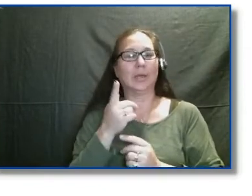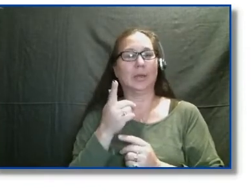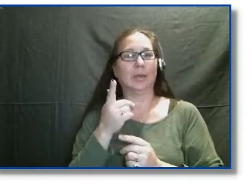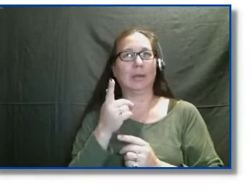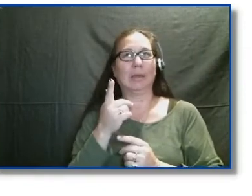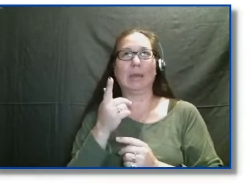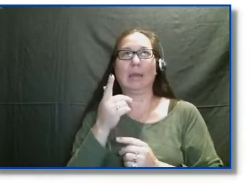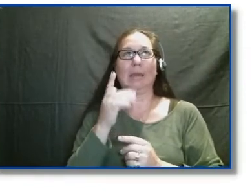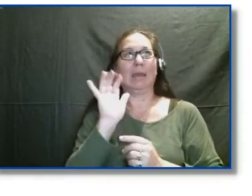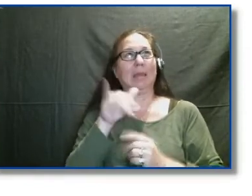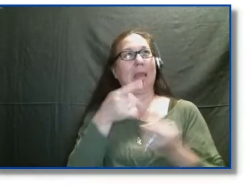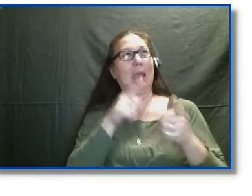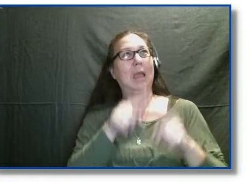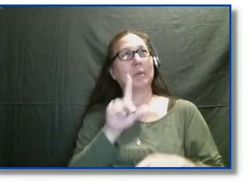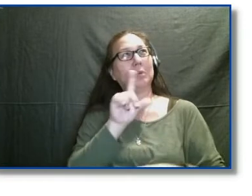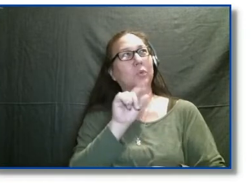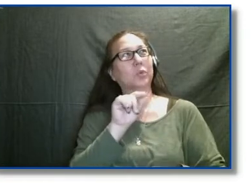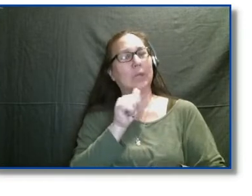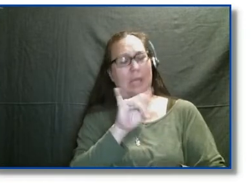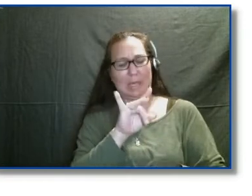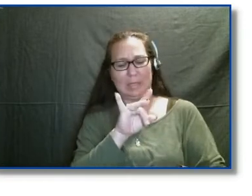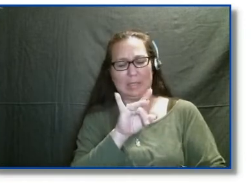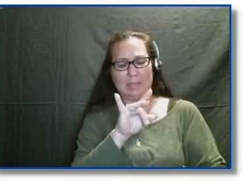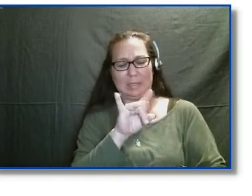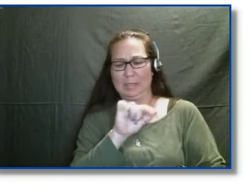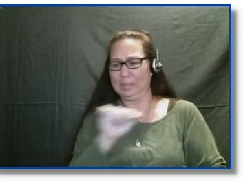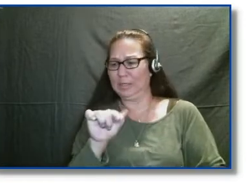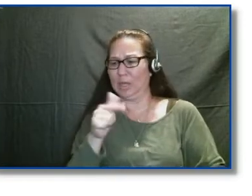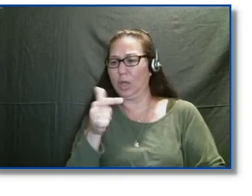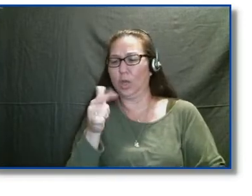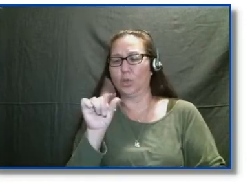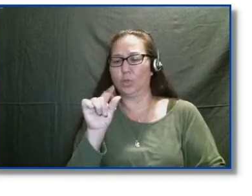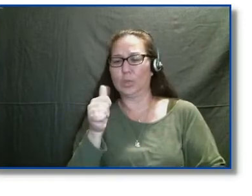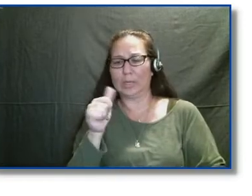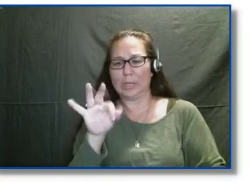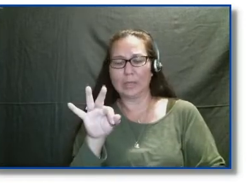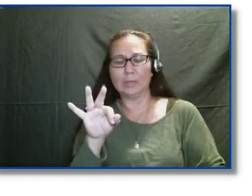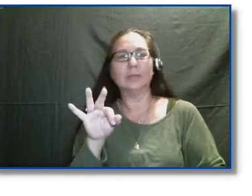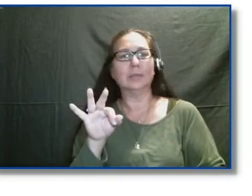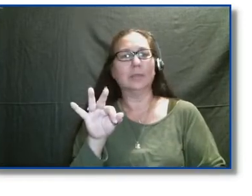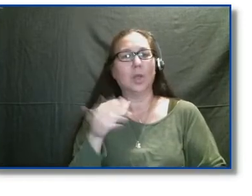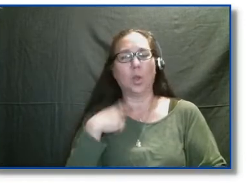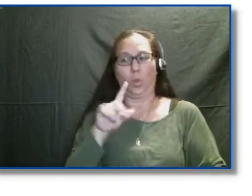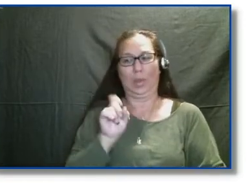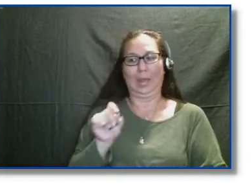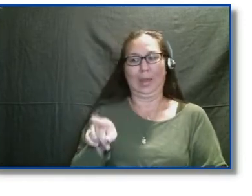and 2019. So in this case, we asked